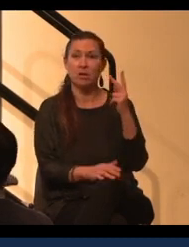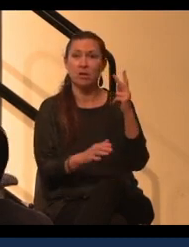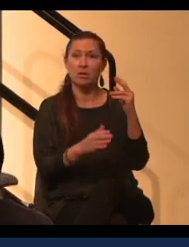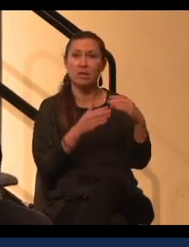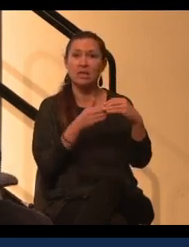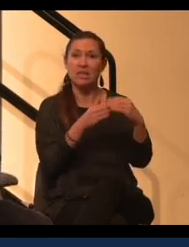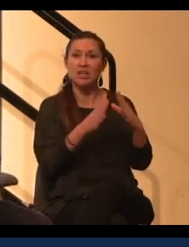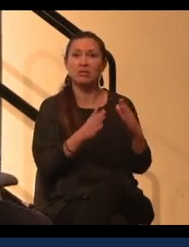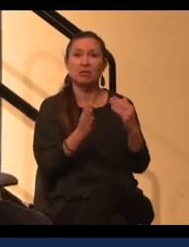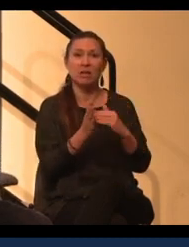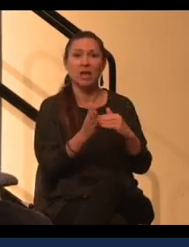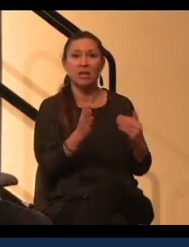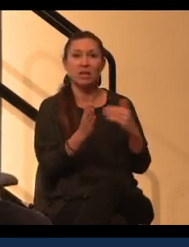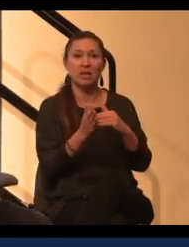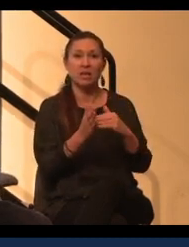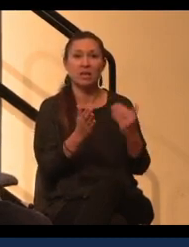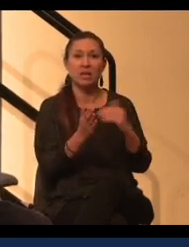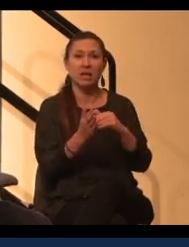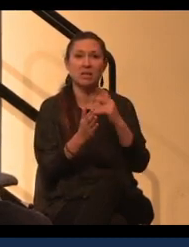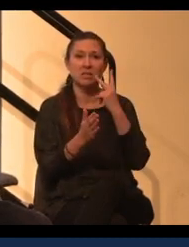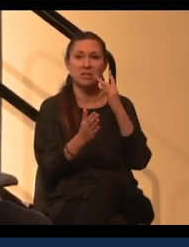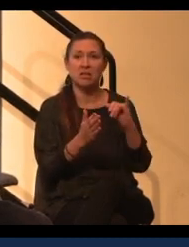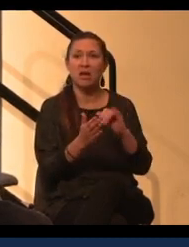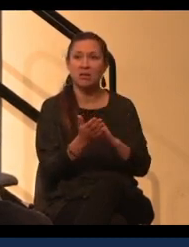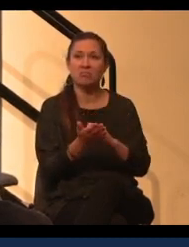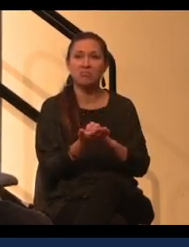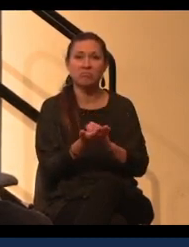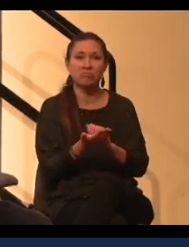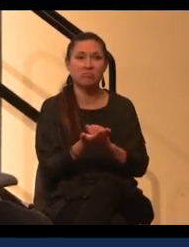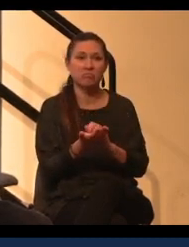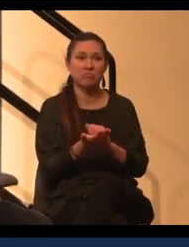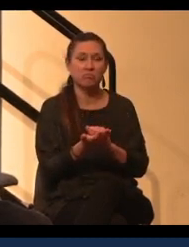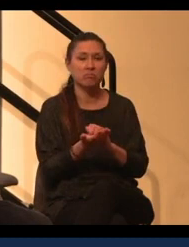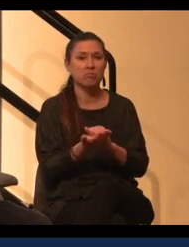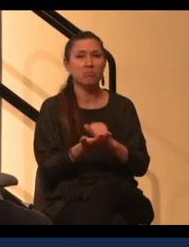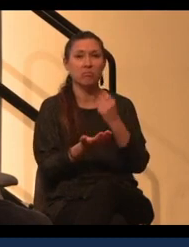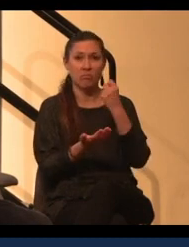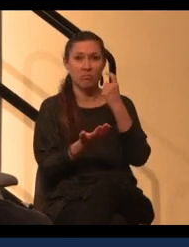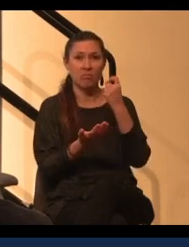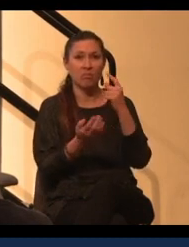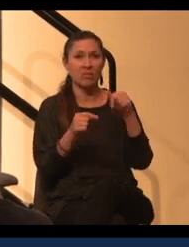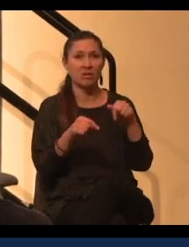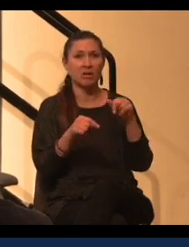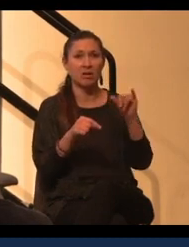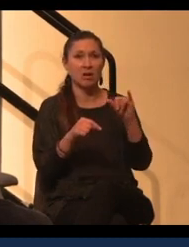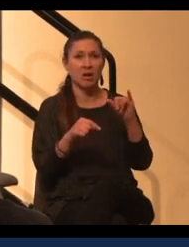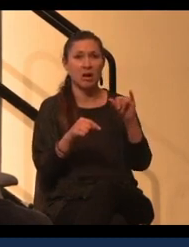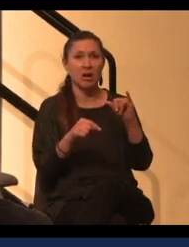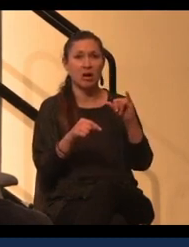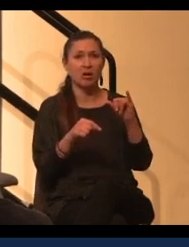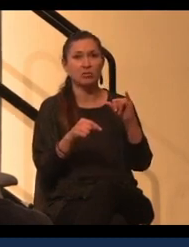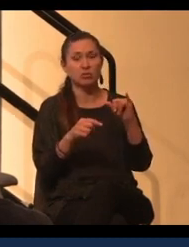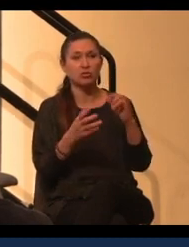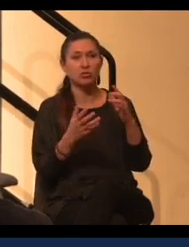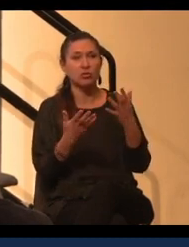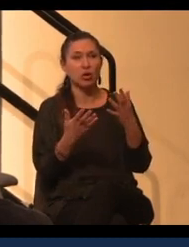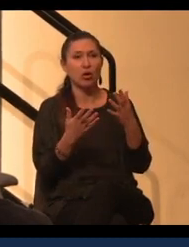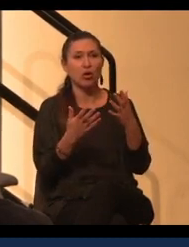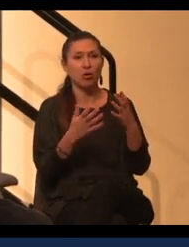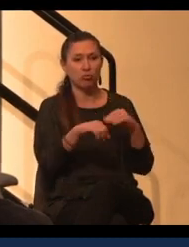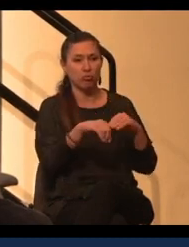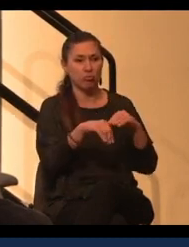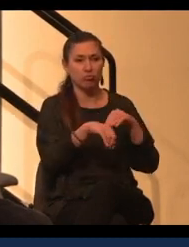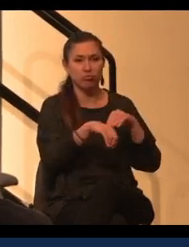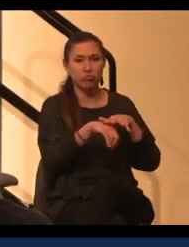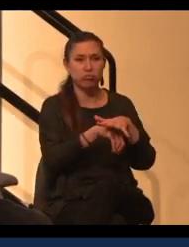this iterated over and over in the media. But of course, this is also feeding into the American public, and how this